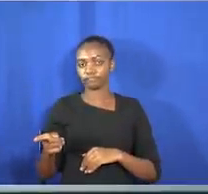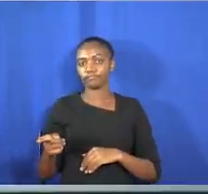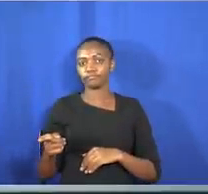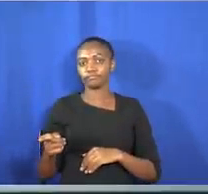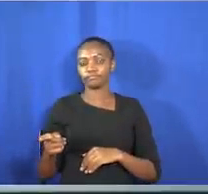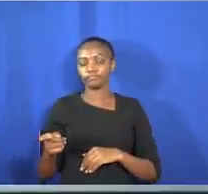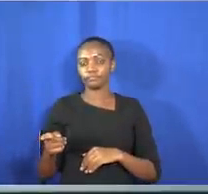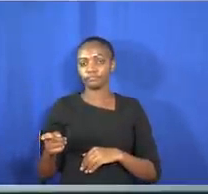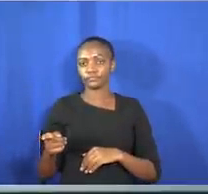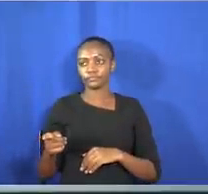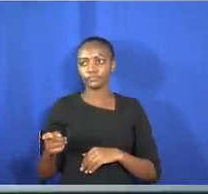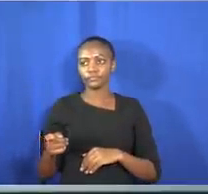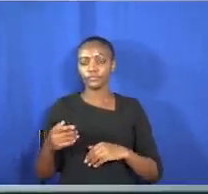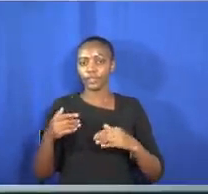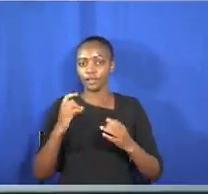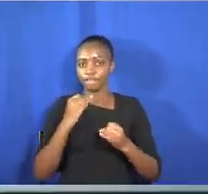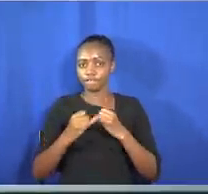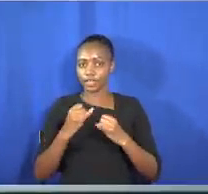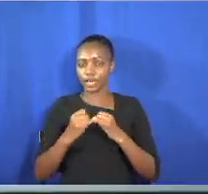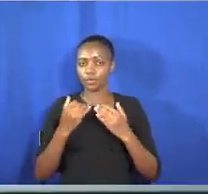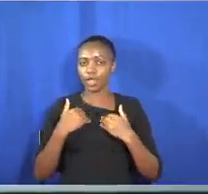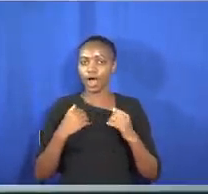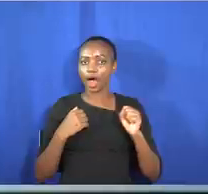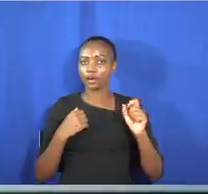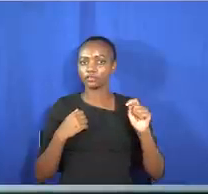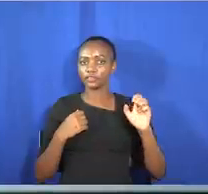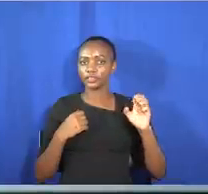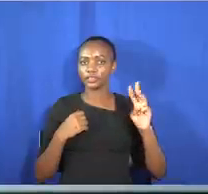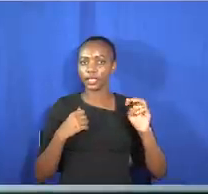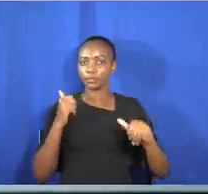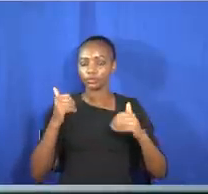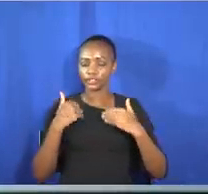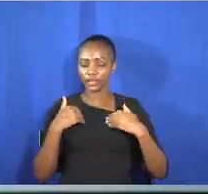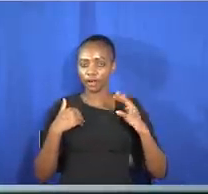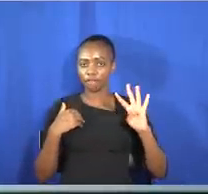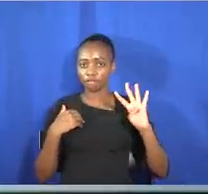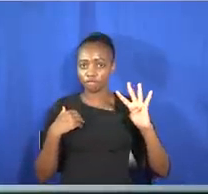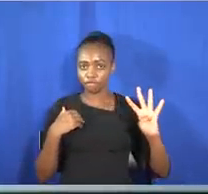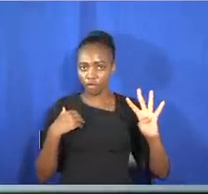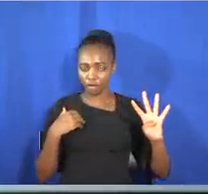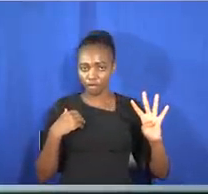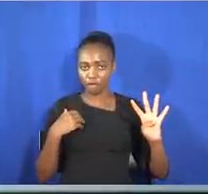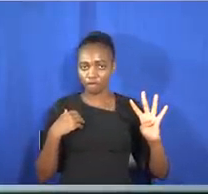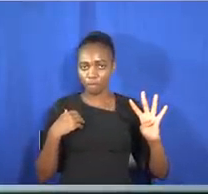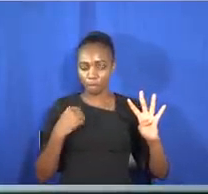those 2 tracks within that pathway. Then the last one is STEM, has